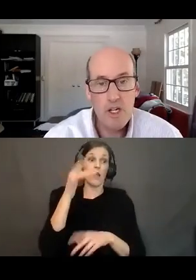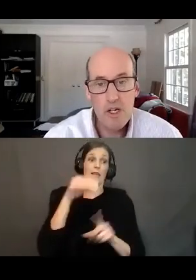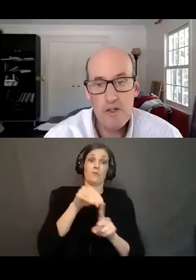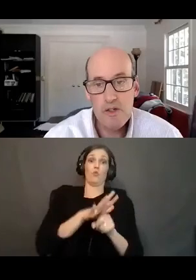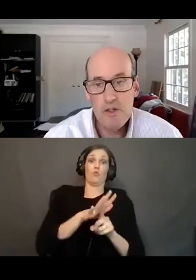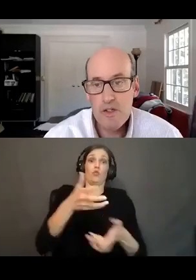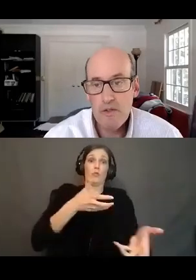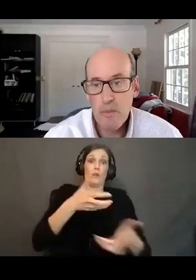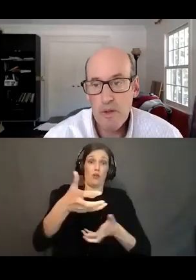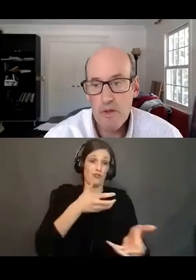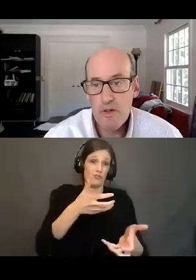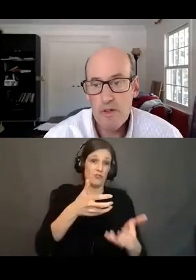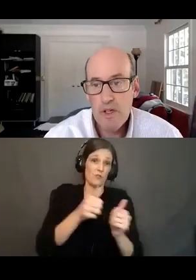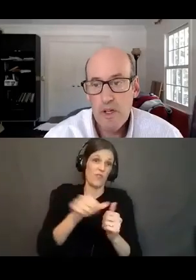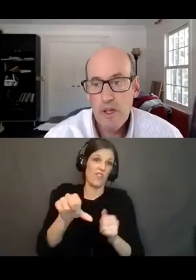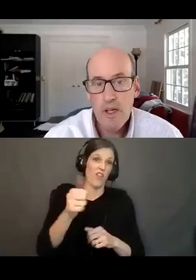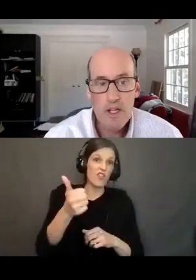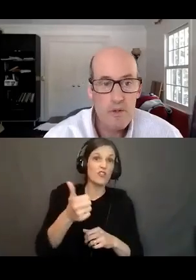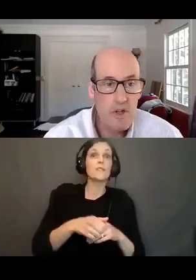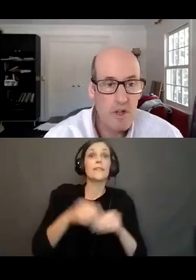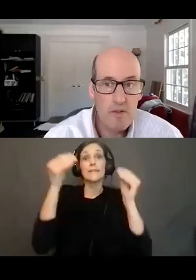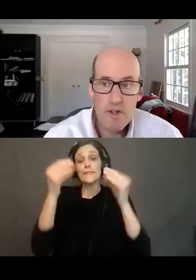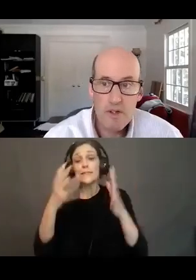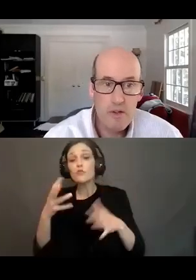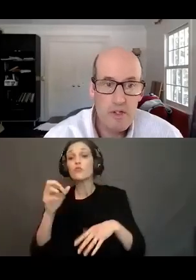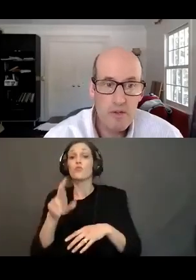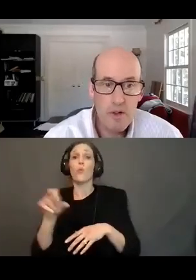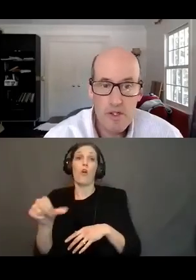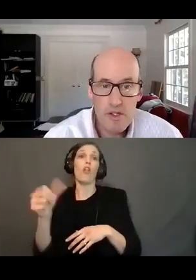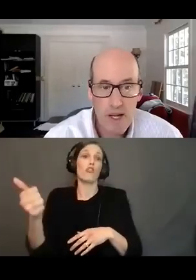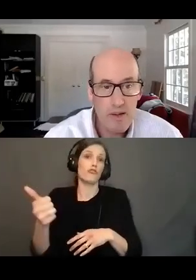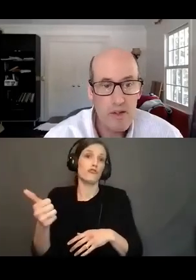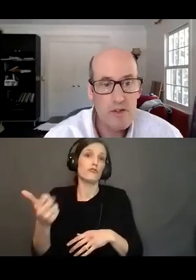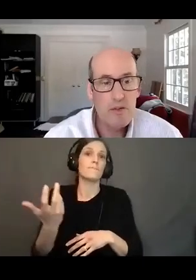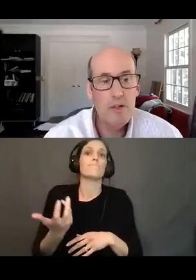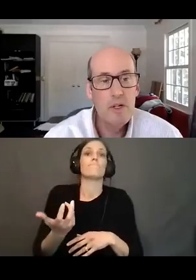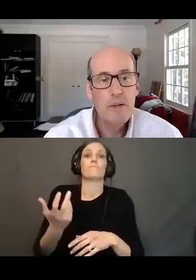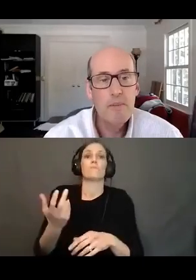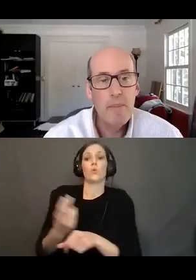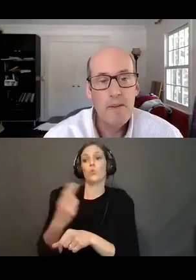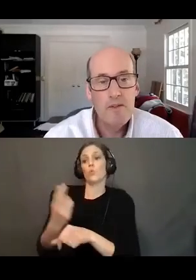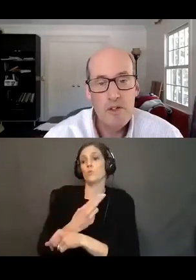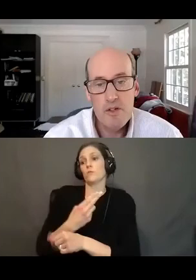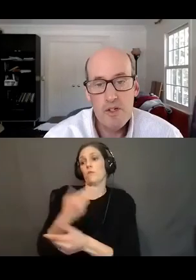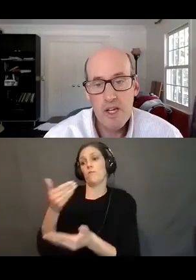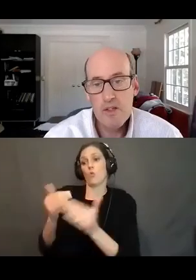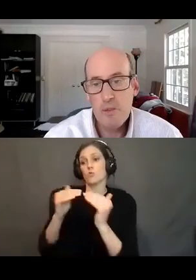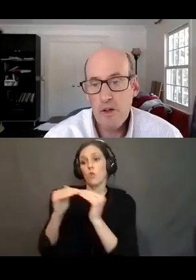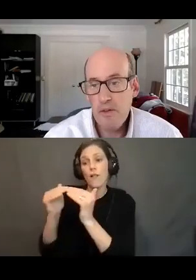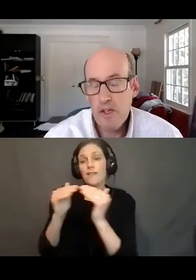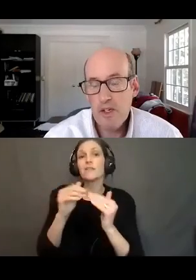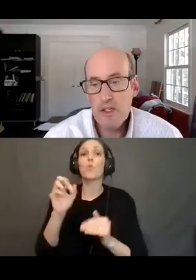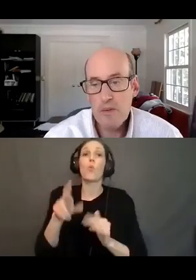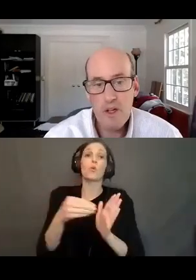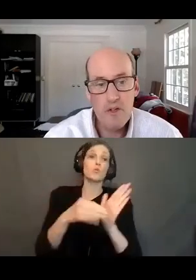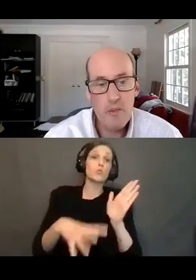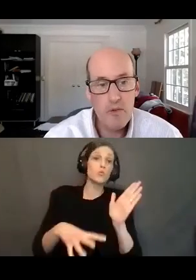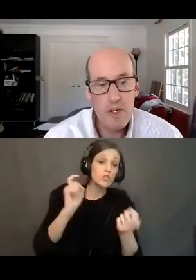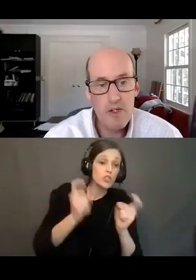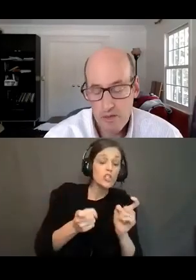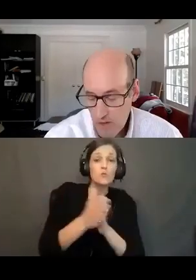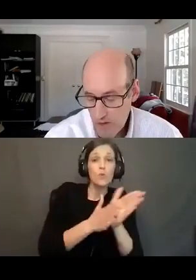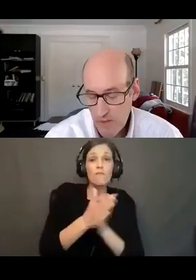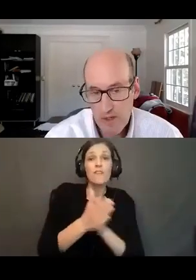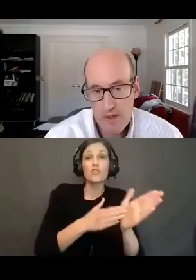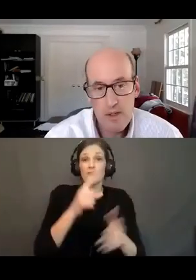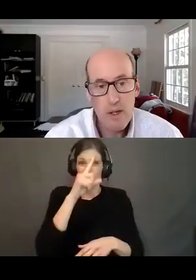teacher changes her use of computers as a result of the use of closest colleagues, or student changes motivation as a result of